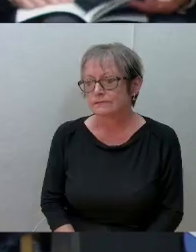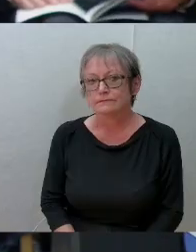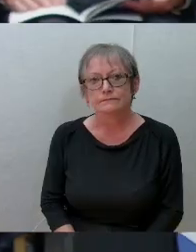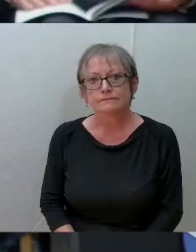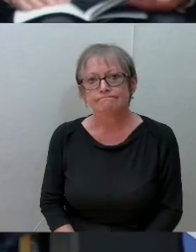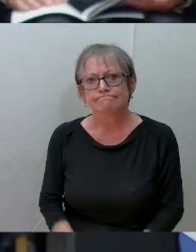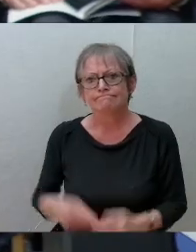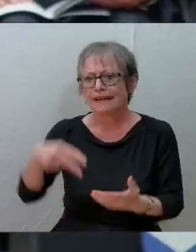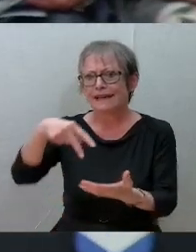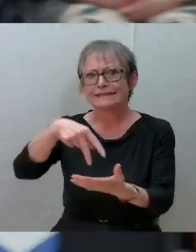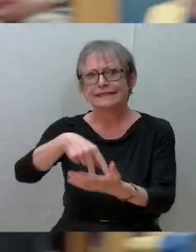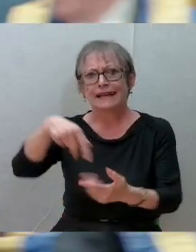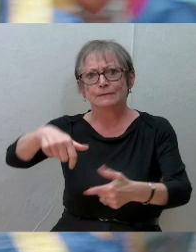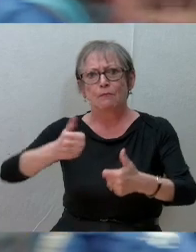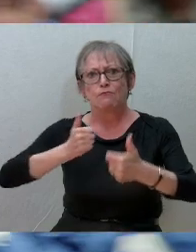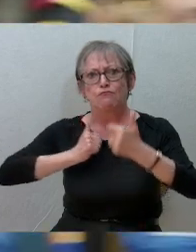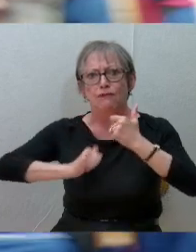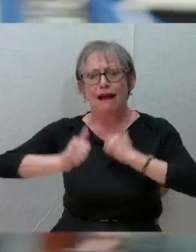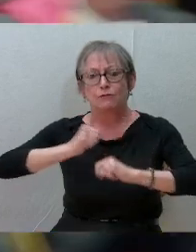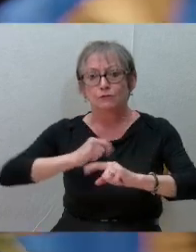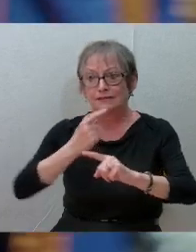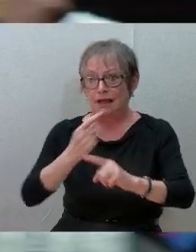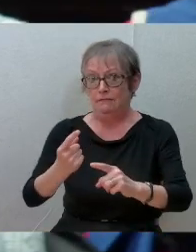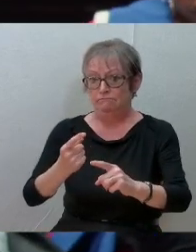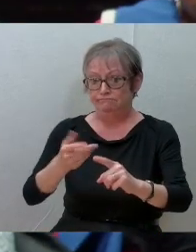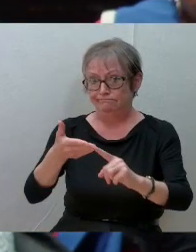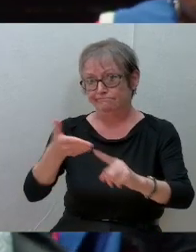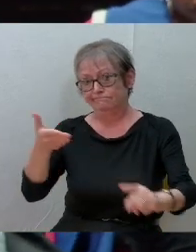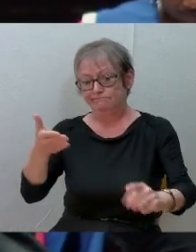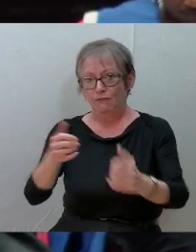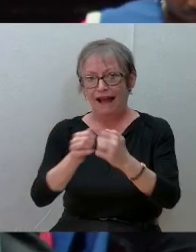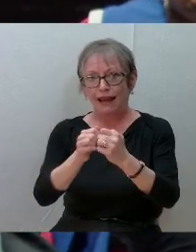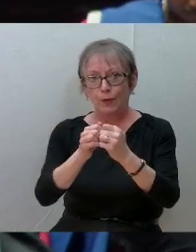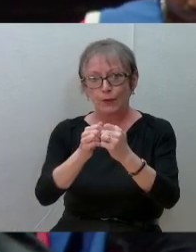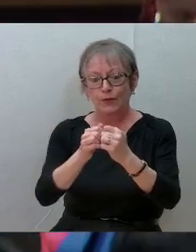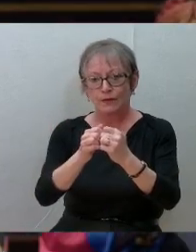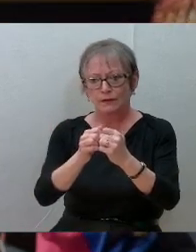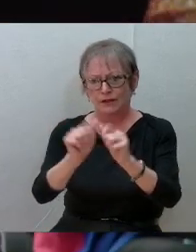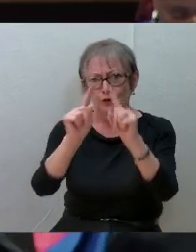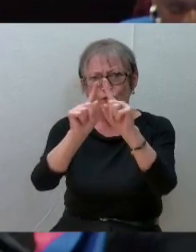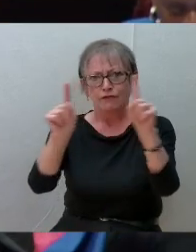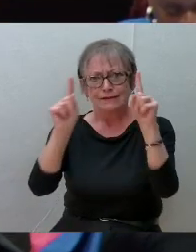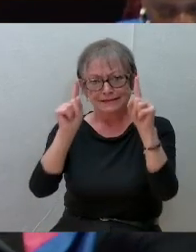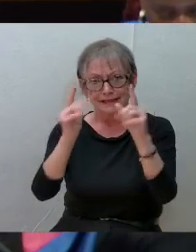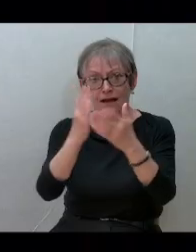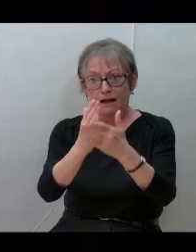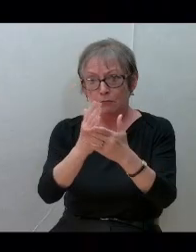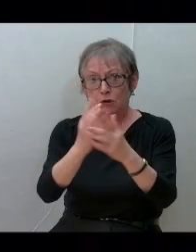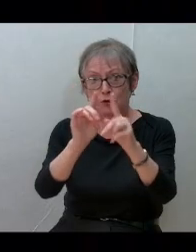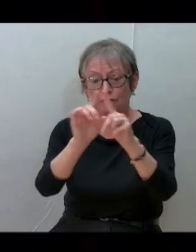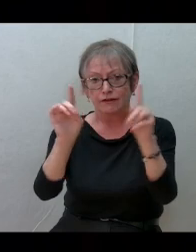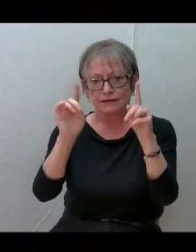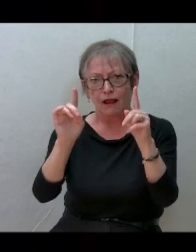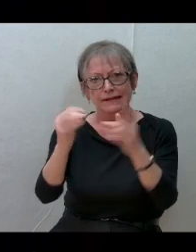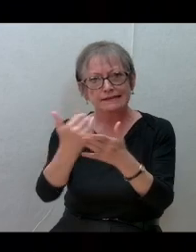I stand here proud to say that true to our mission and our values, our university is a university of